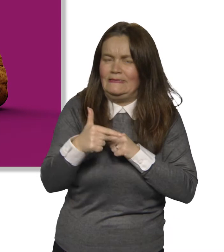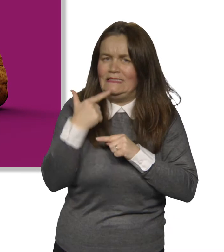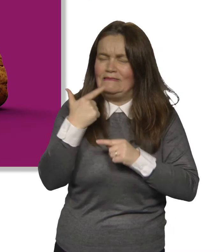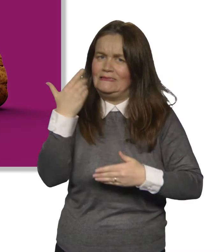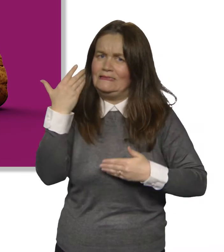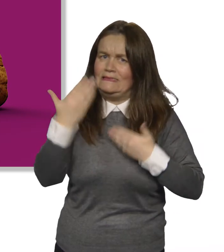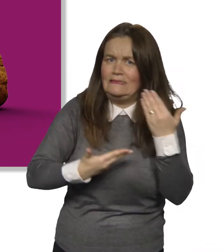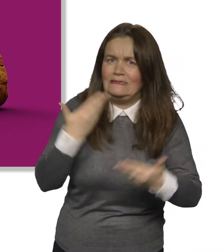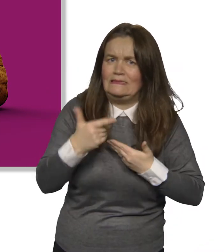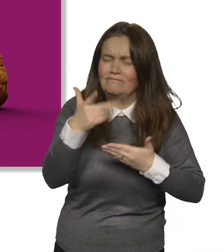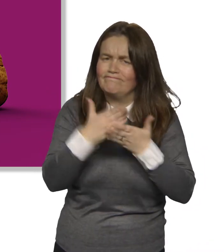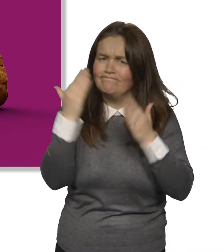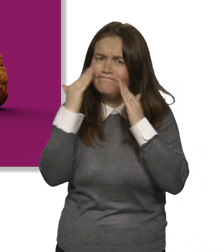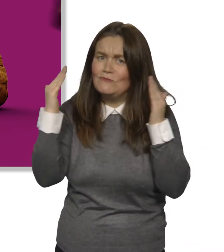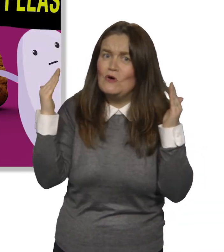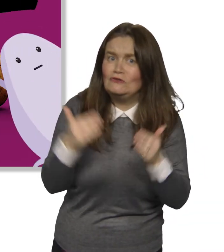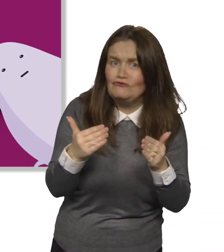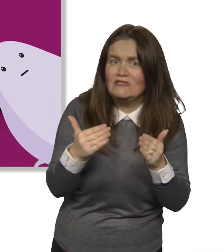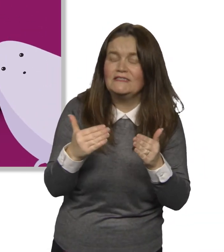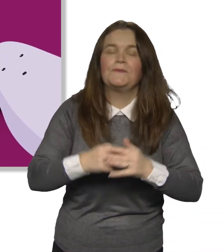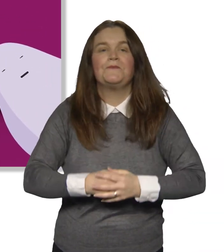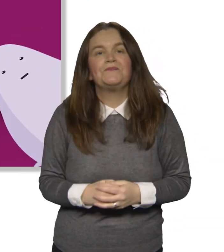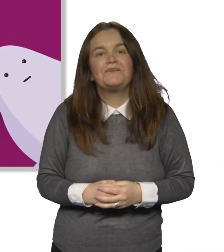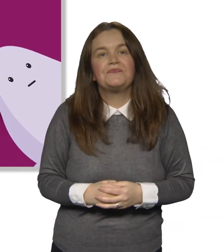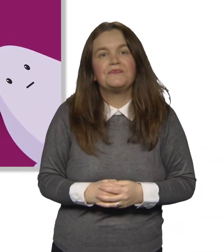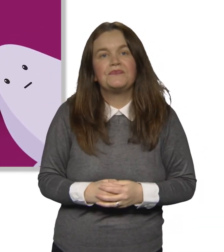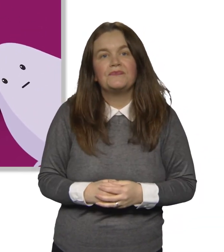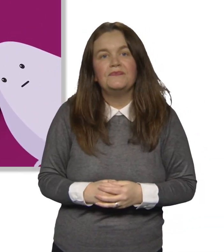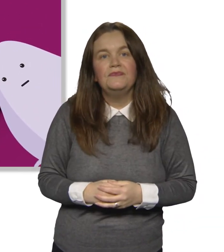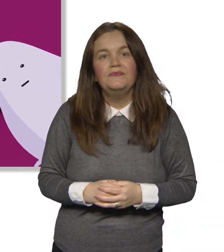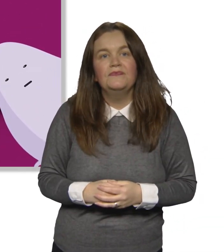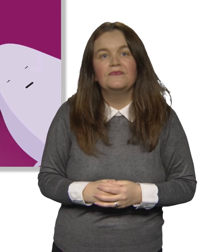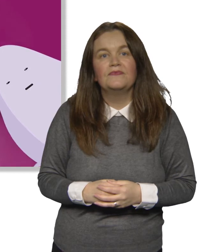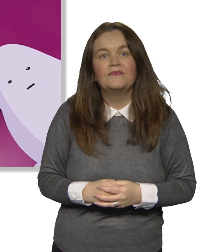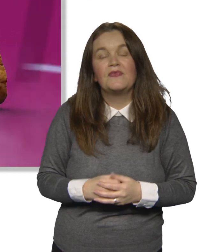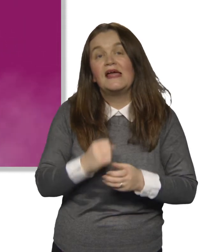so you'll need to concentrate. Attention, please!